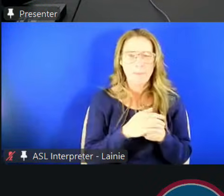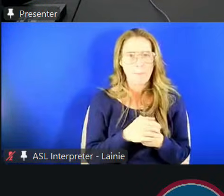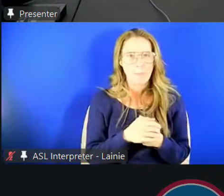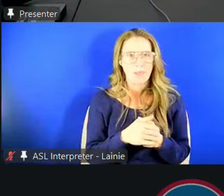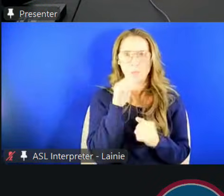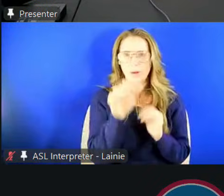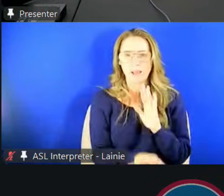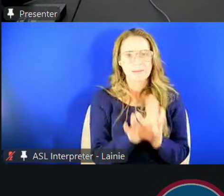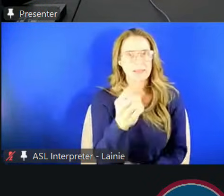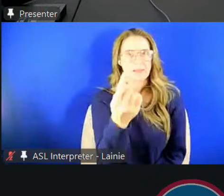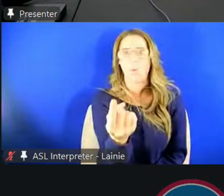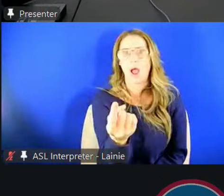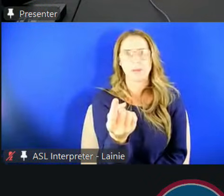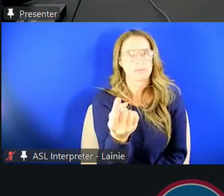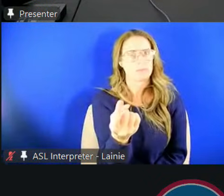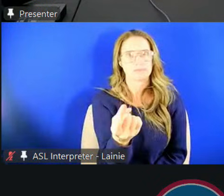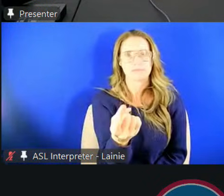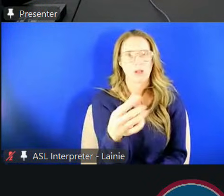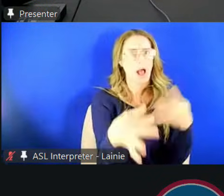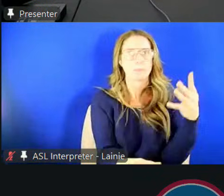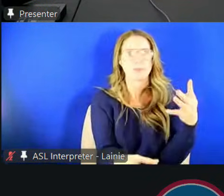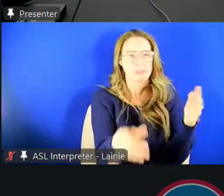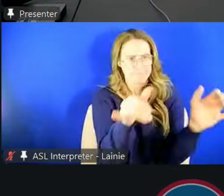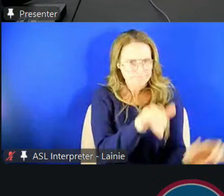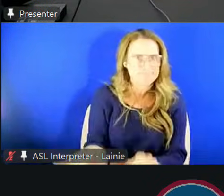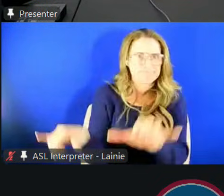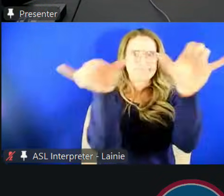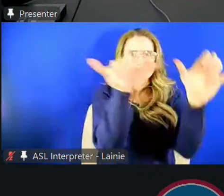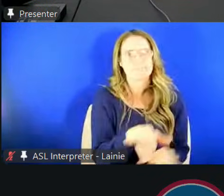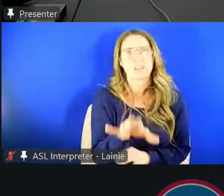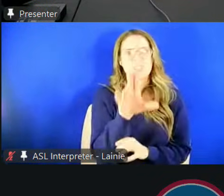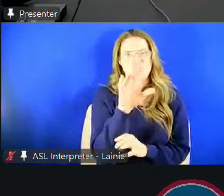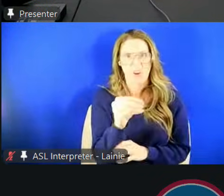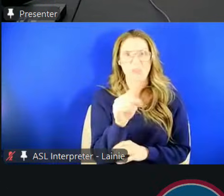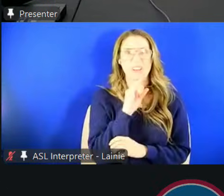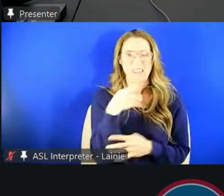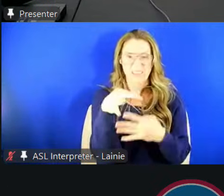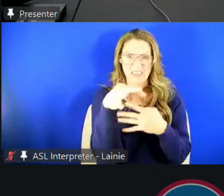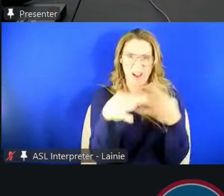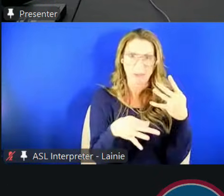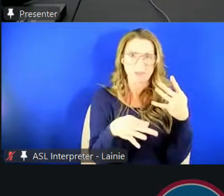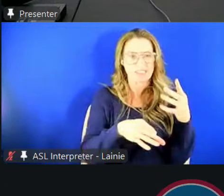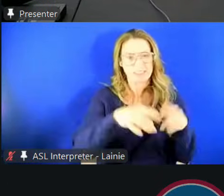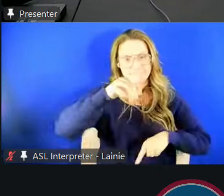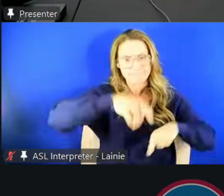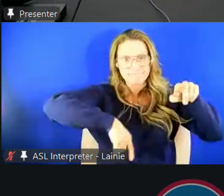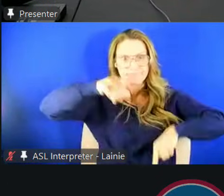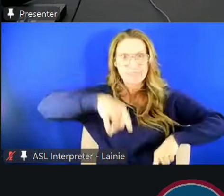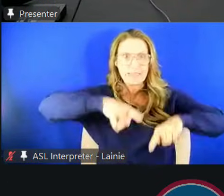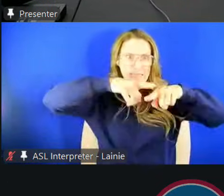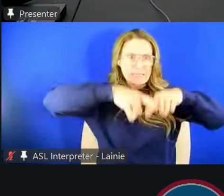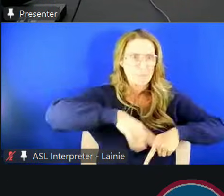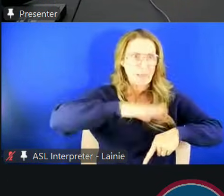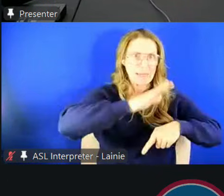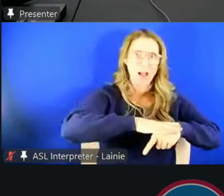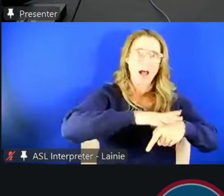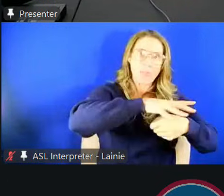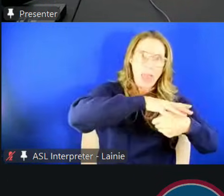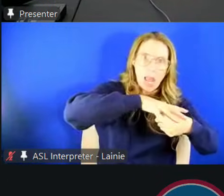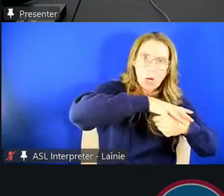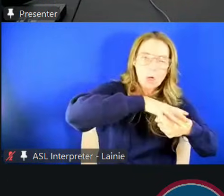one option for end to end of a given corridor. It might be that, for like this 2-mile stretch, here's the option that